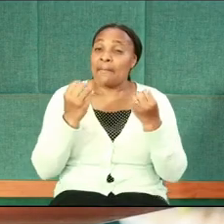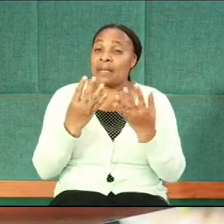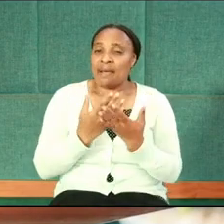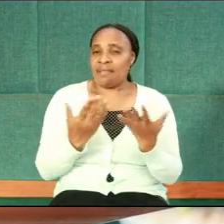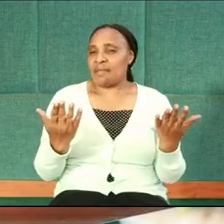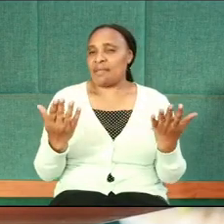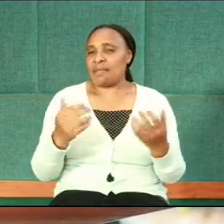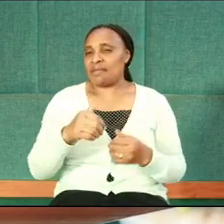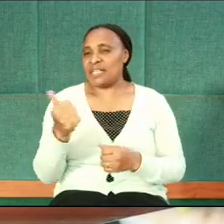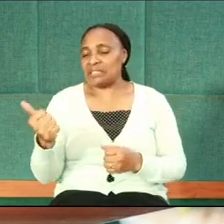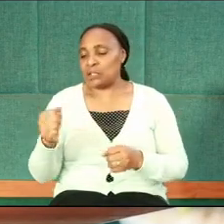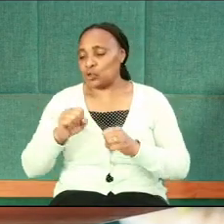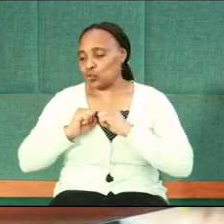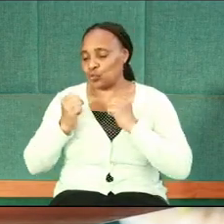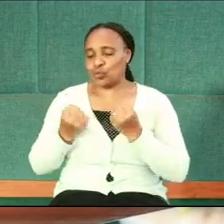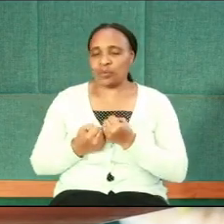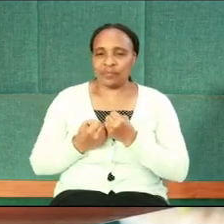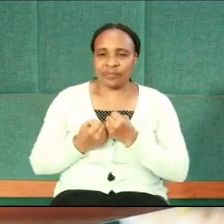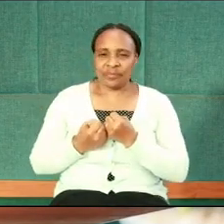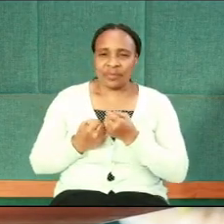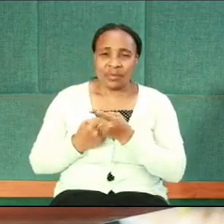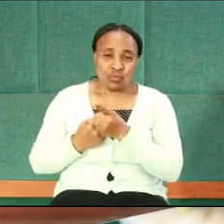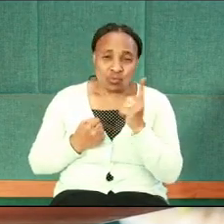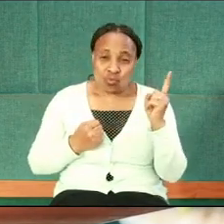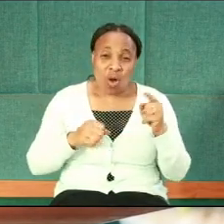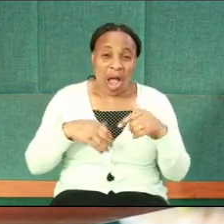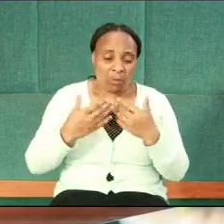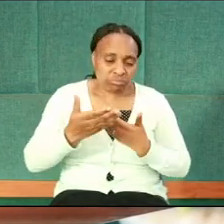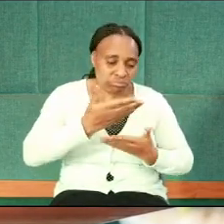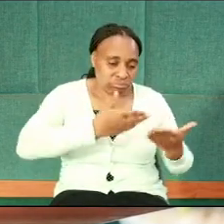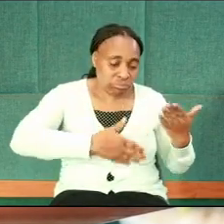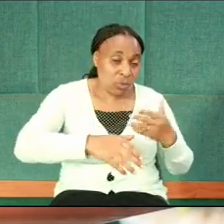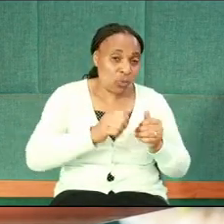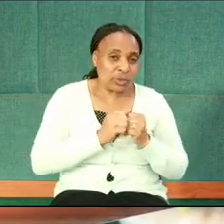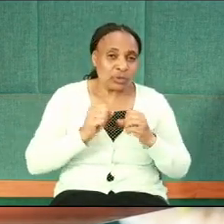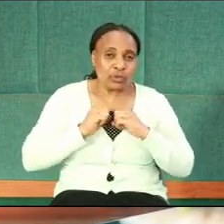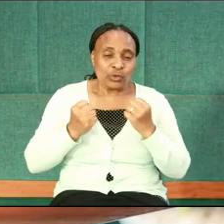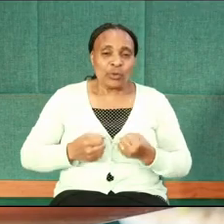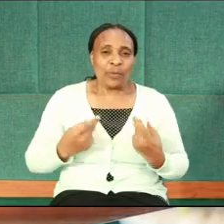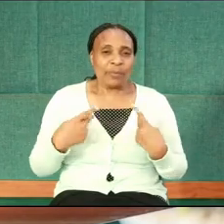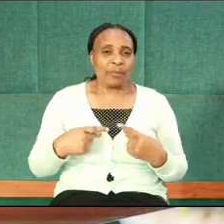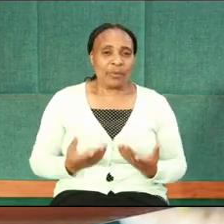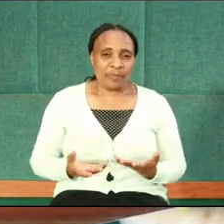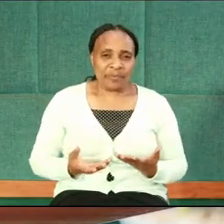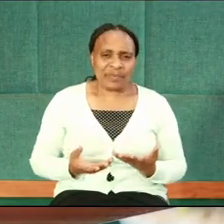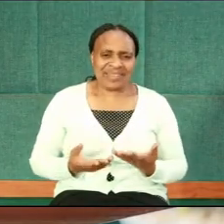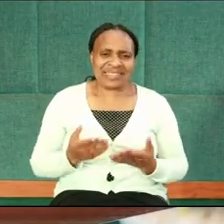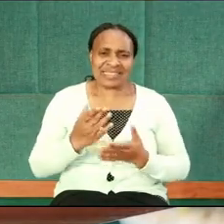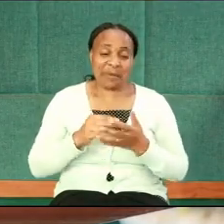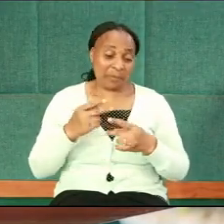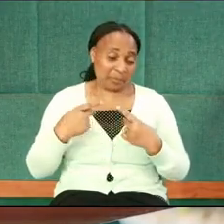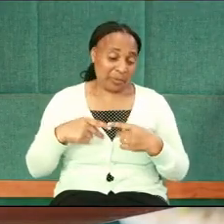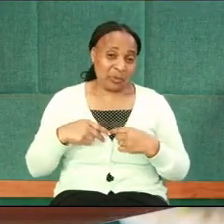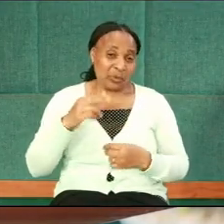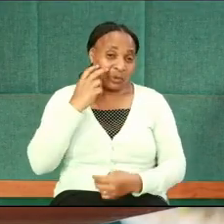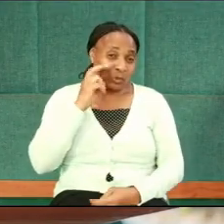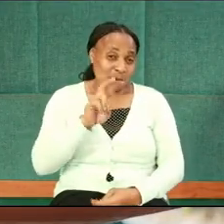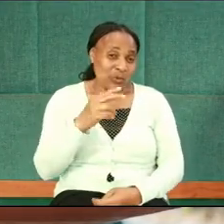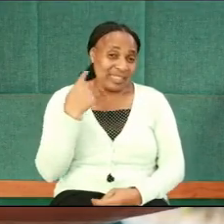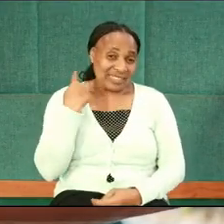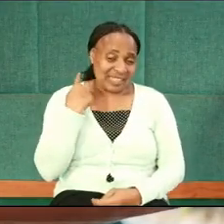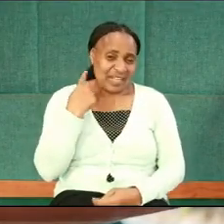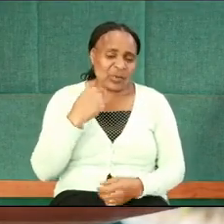saying social dynamics. How do you interact with the social nini? There are some people, as we saw yesterday, with